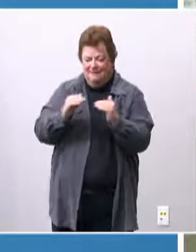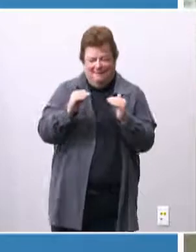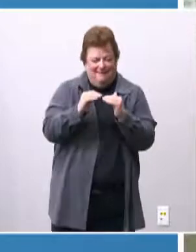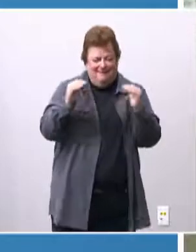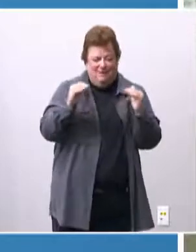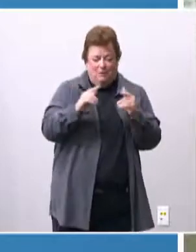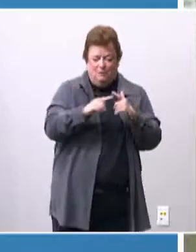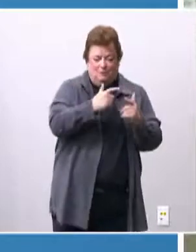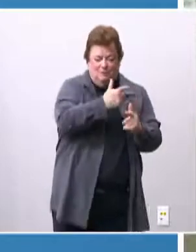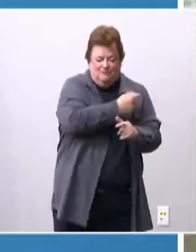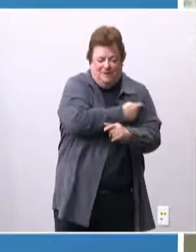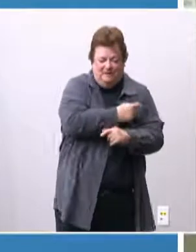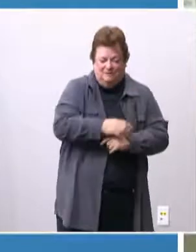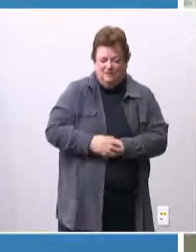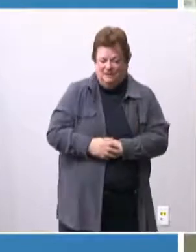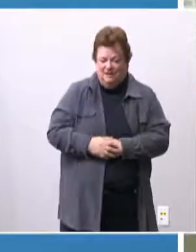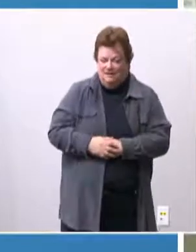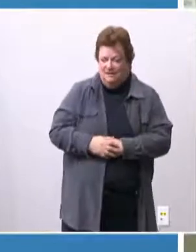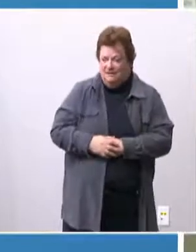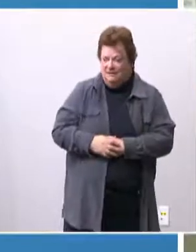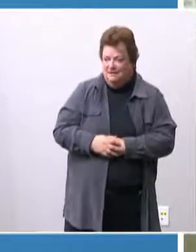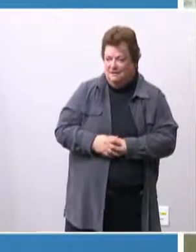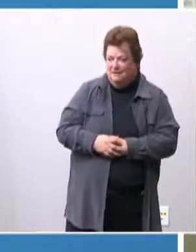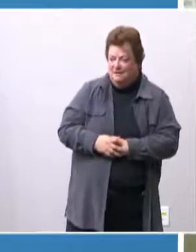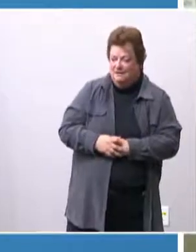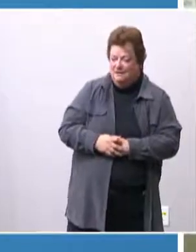can tell you a slew of patients I have right now